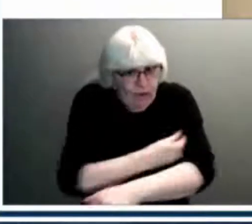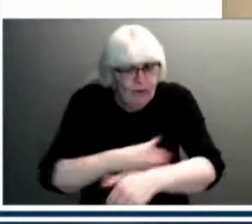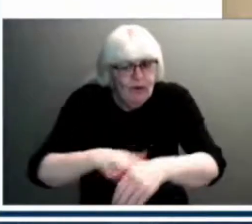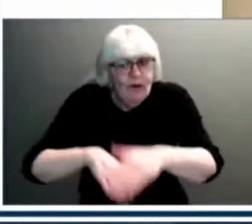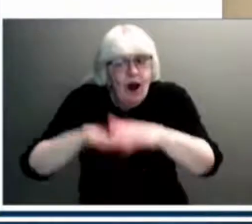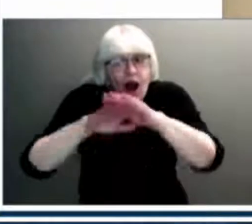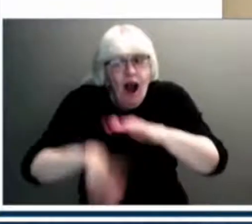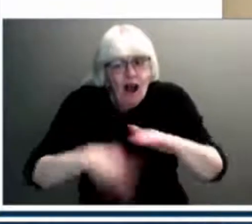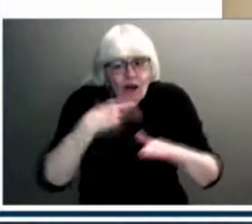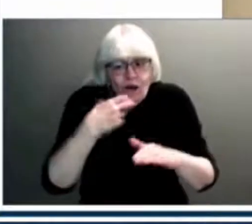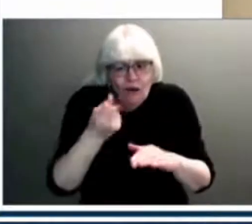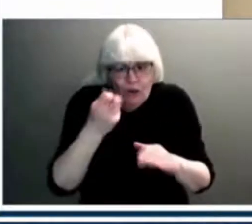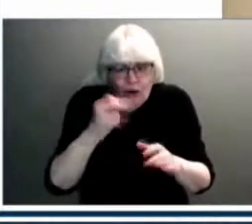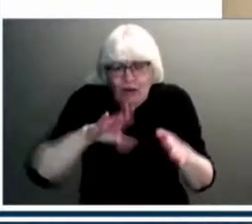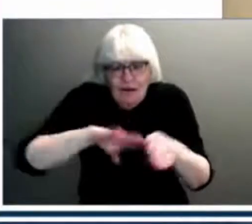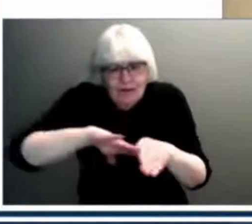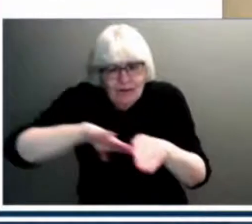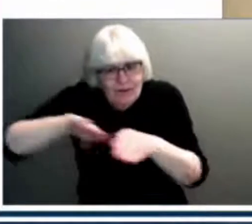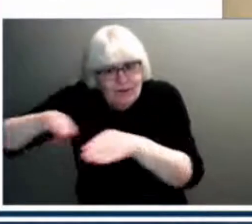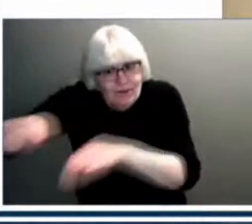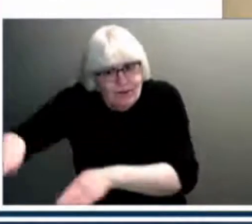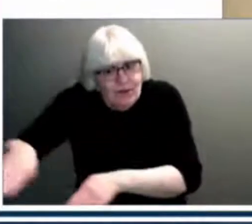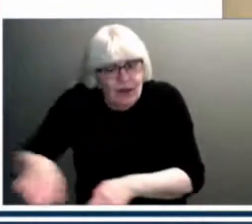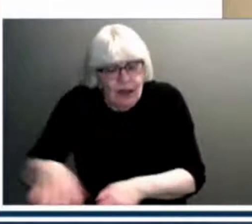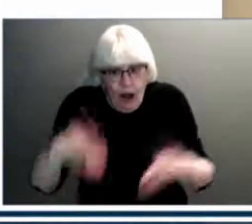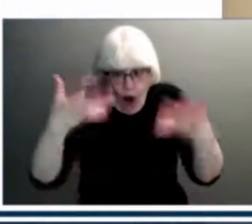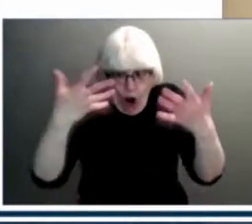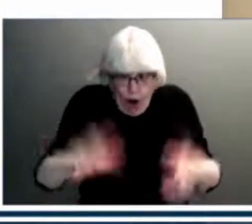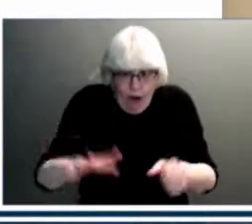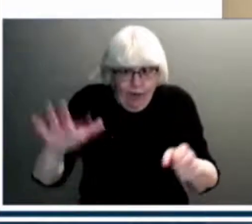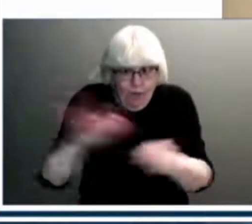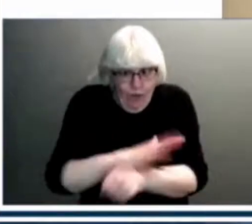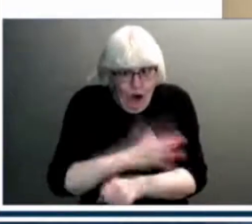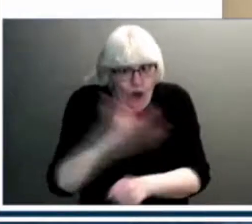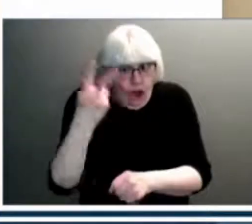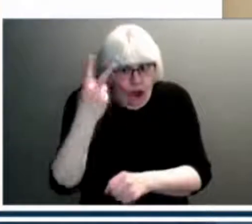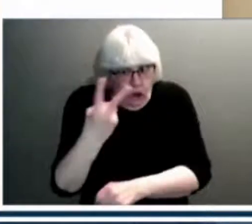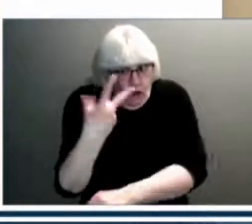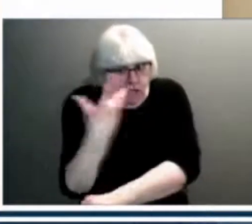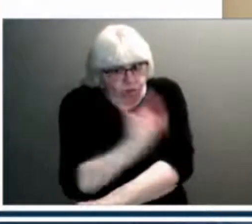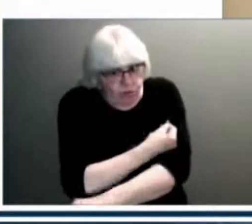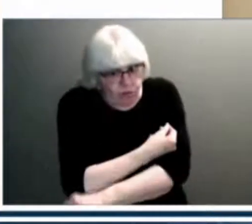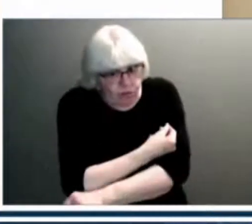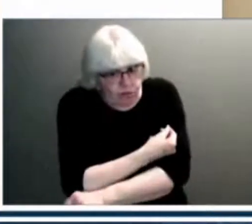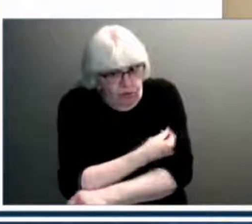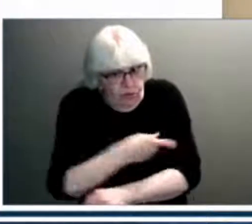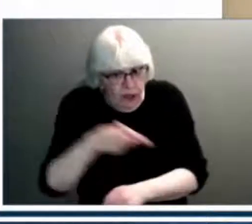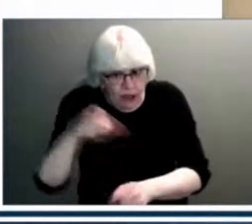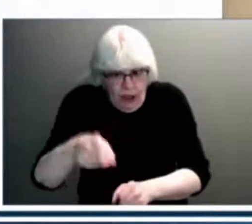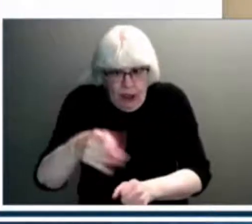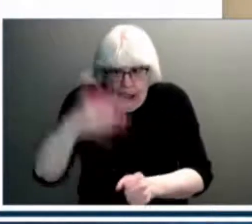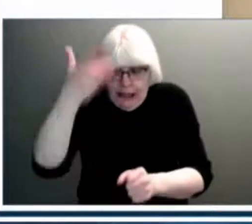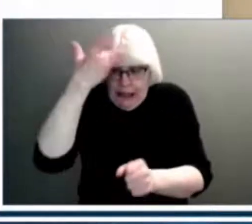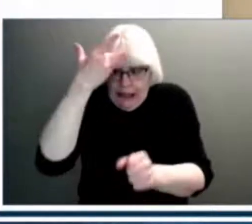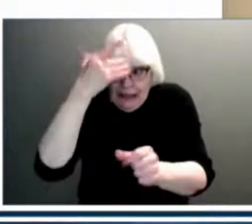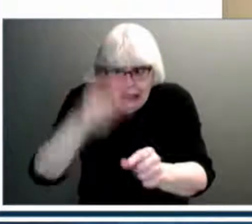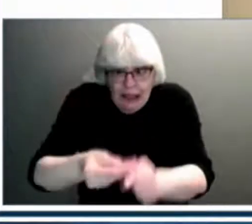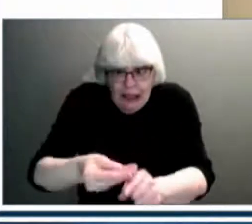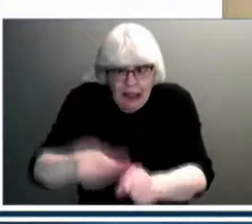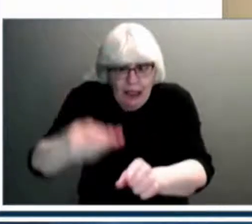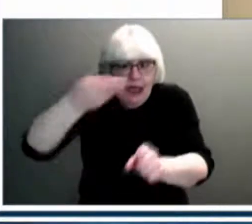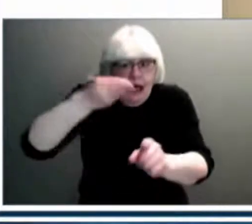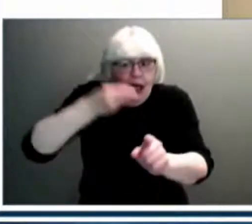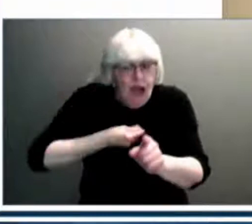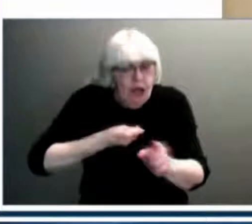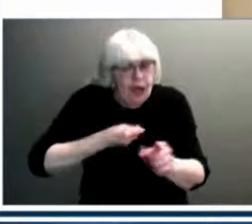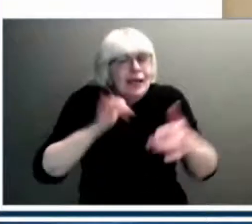fully vaccinated and they're identified as a close contact, they have to isolate and do the testing, but they can continue